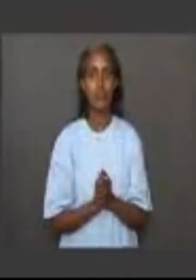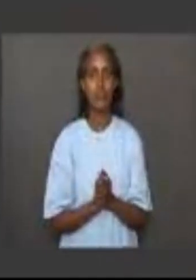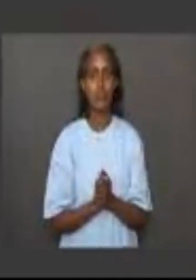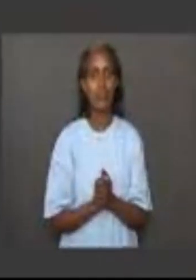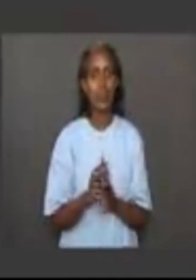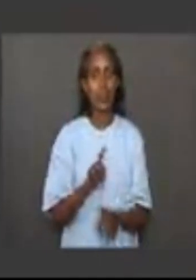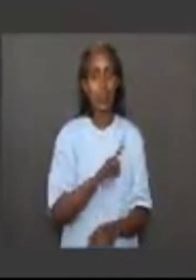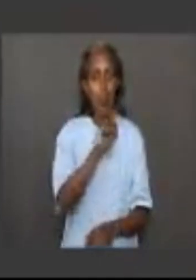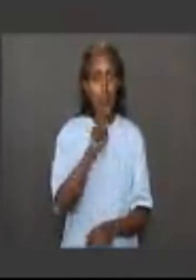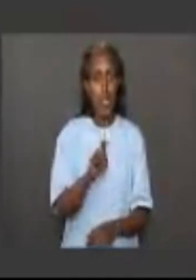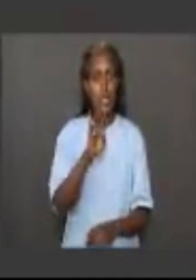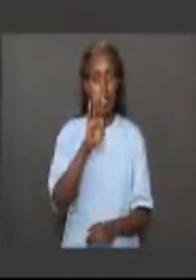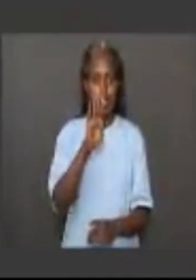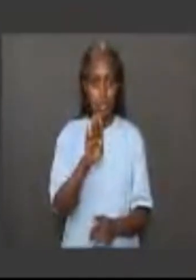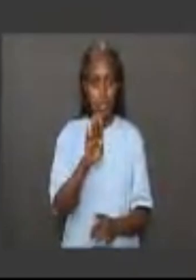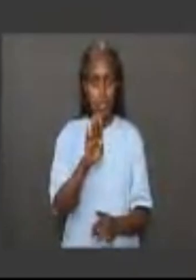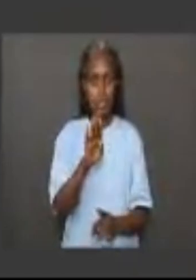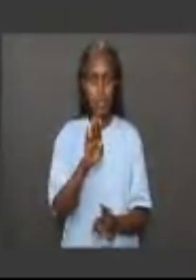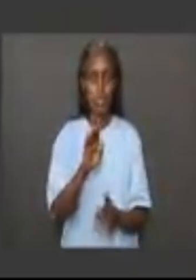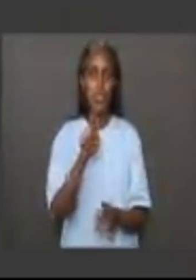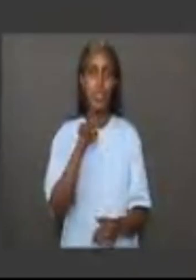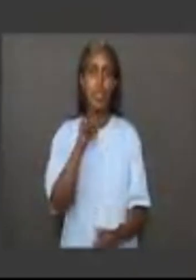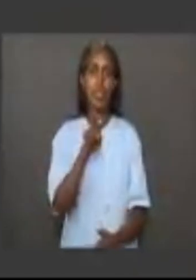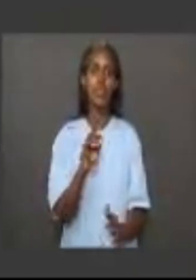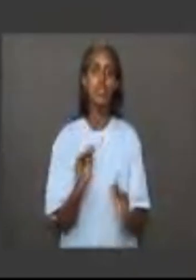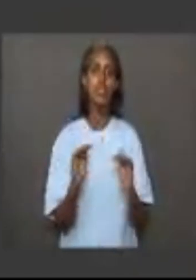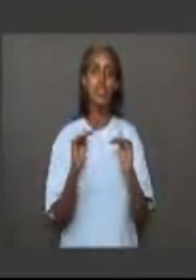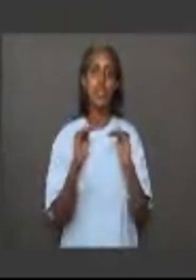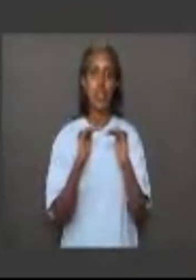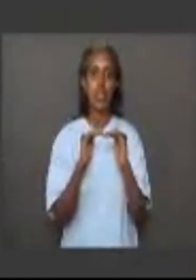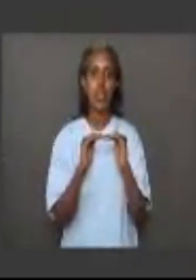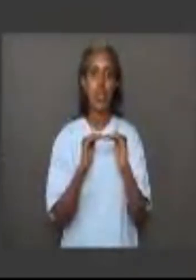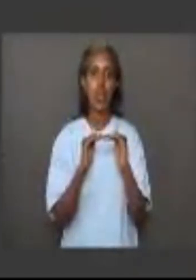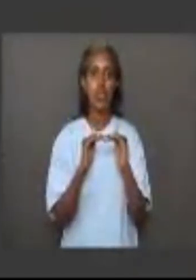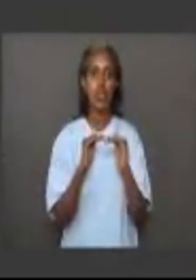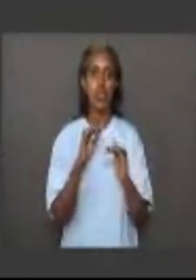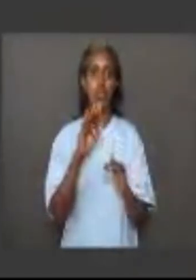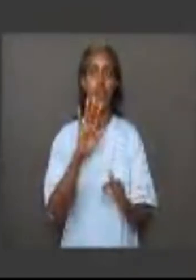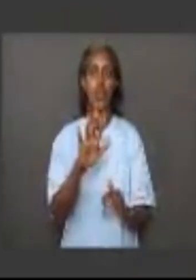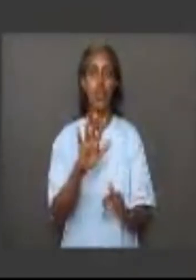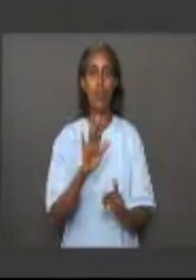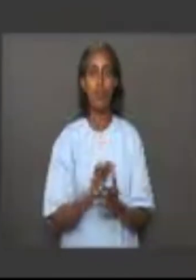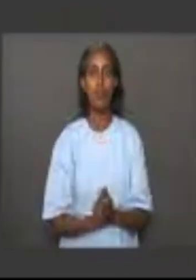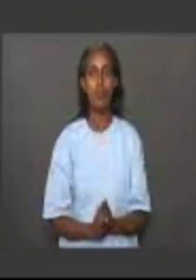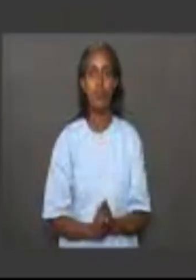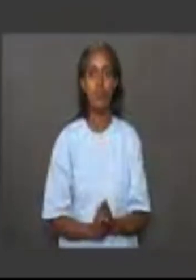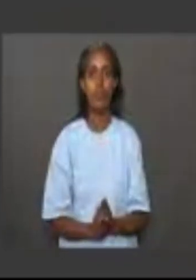For question B, x equals 5.